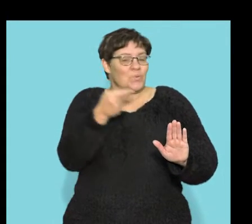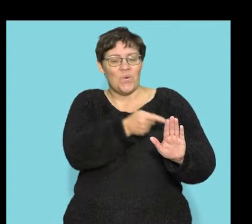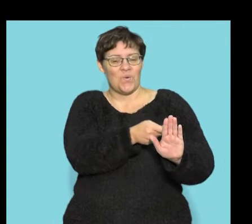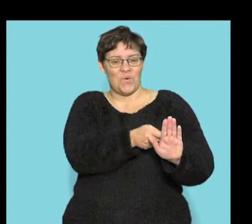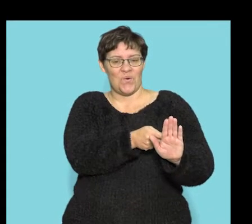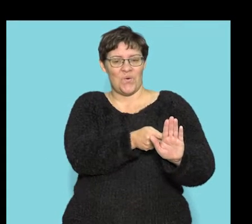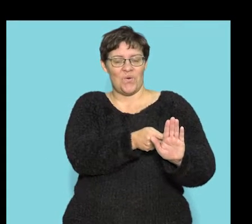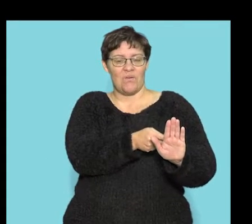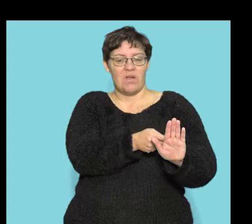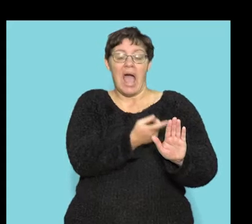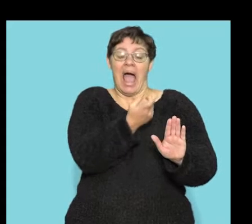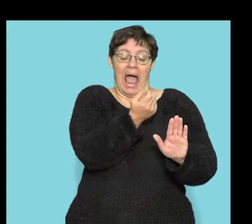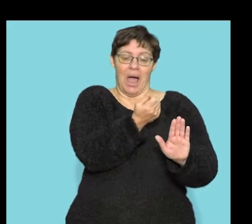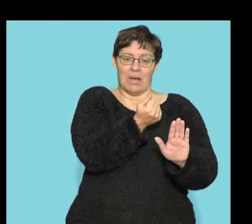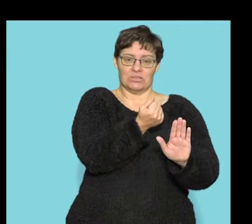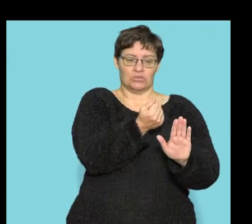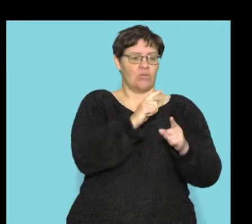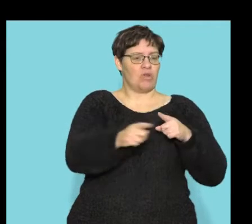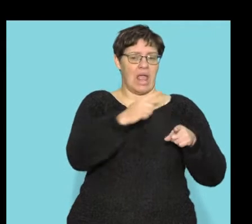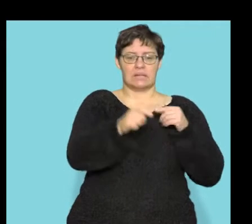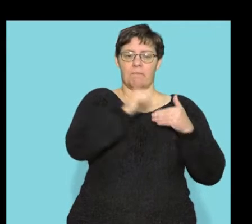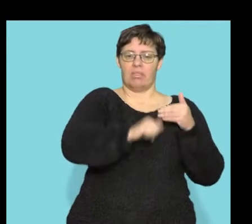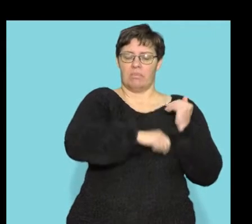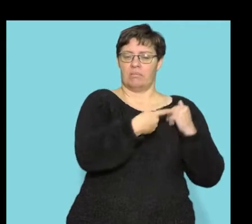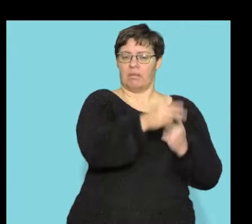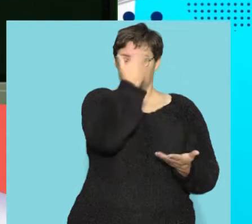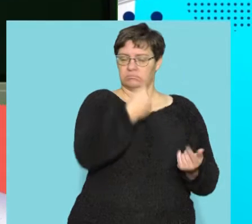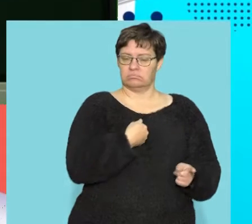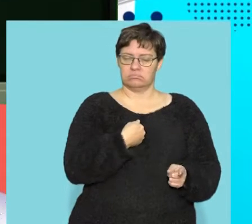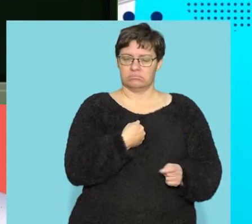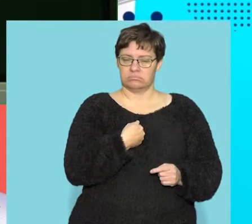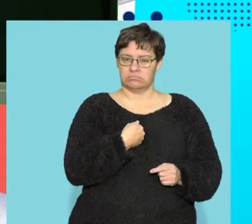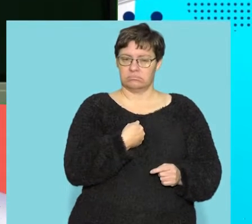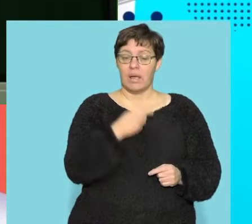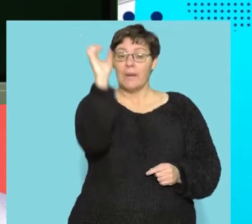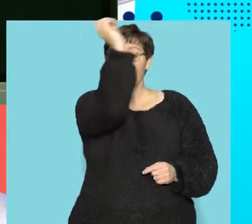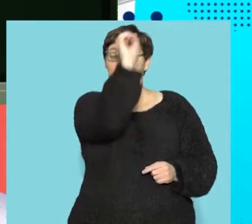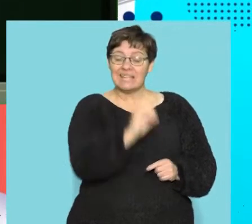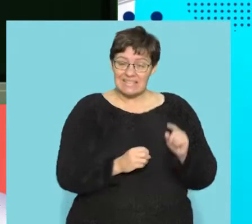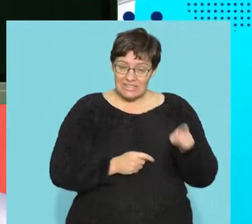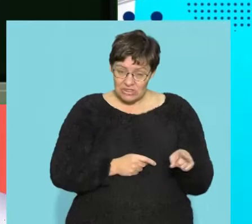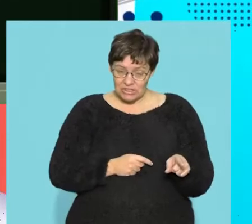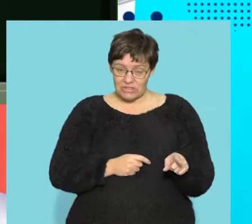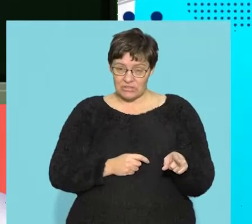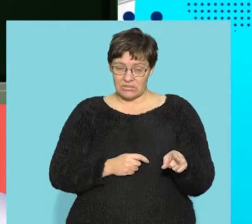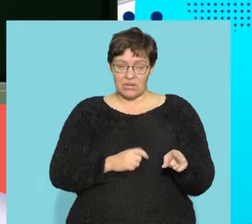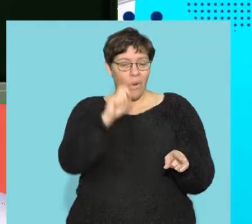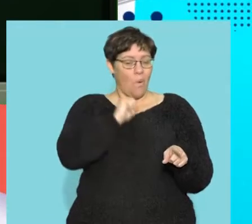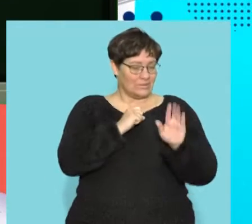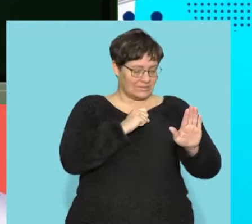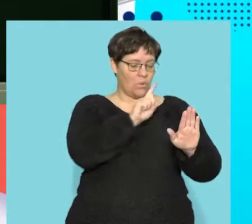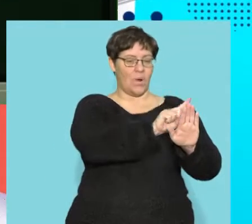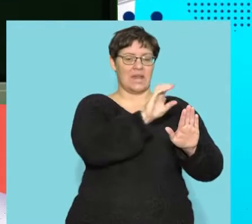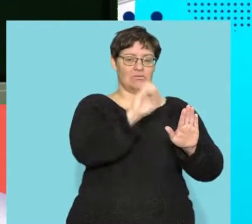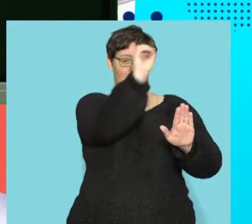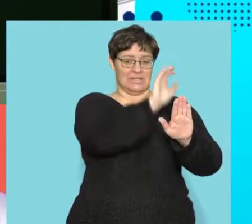don't know what was the rand value of the rental. What we do know is that the percentage of